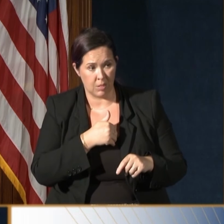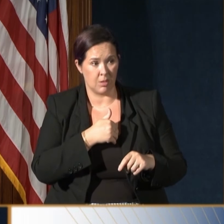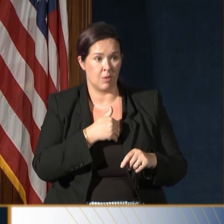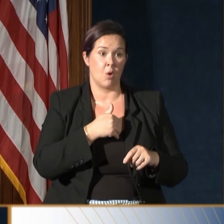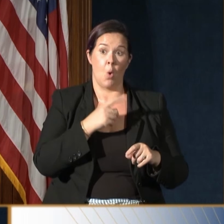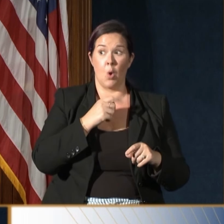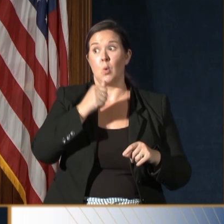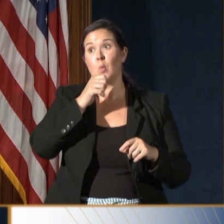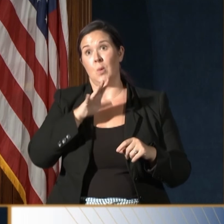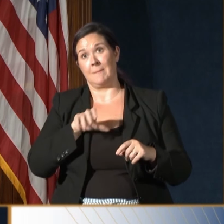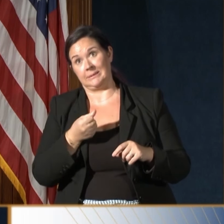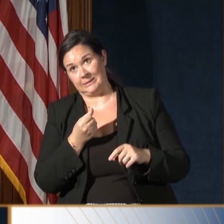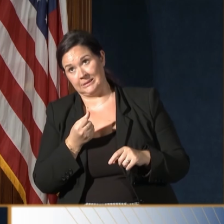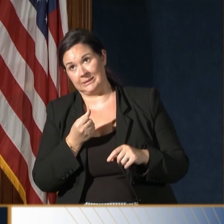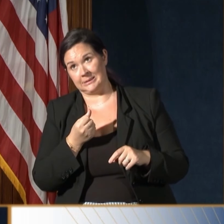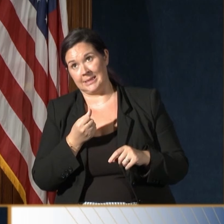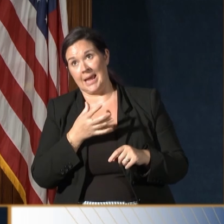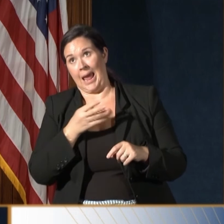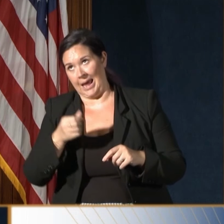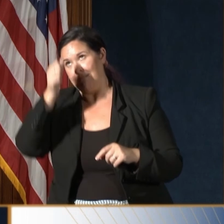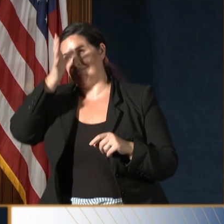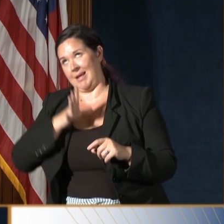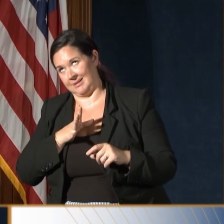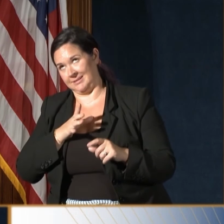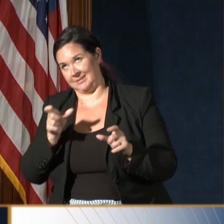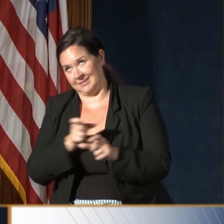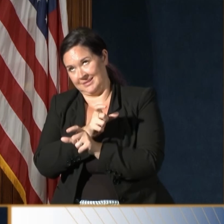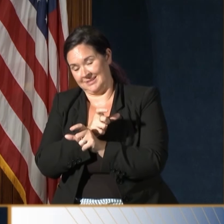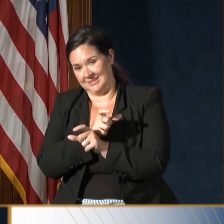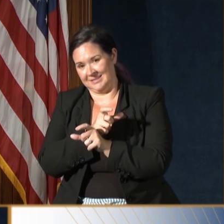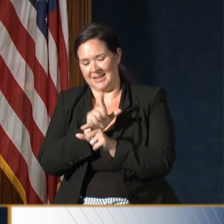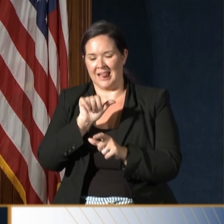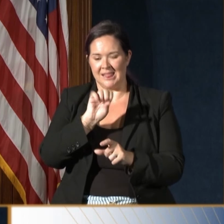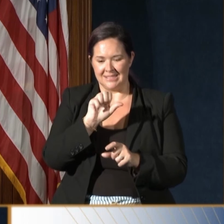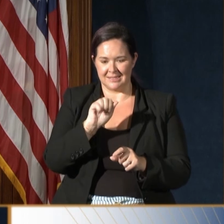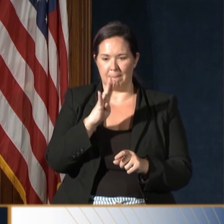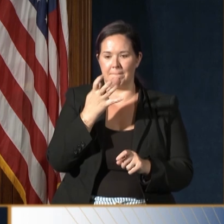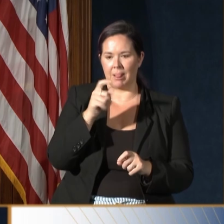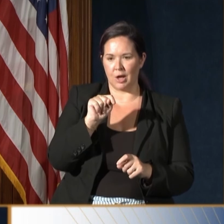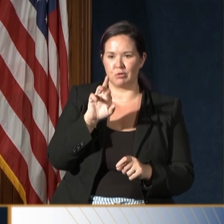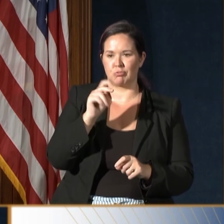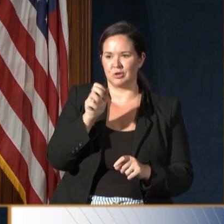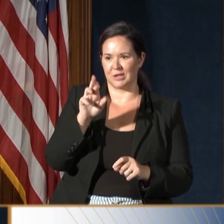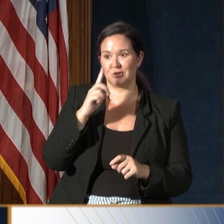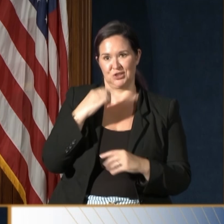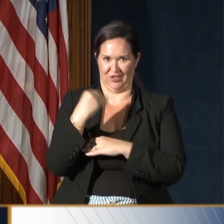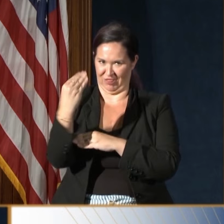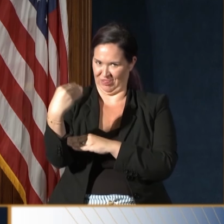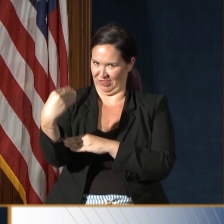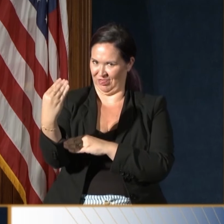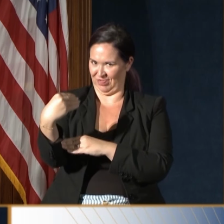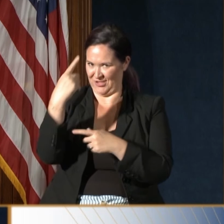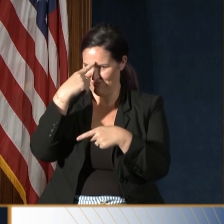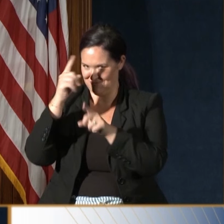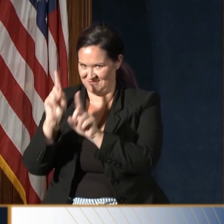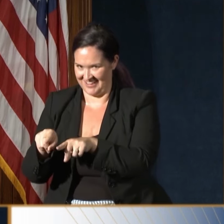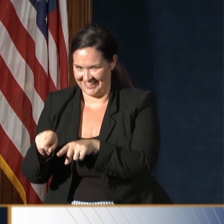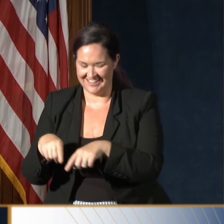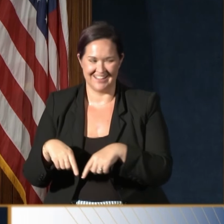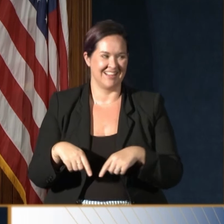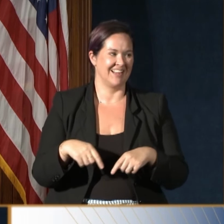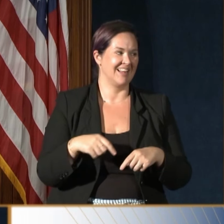women's and men's soul. Lisa Blunt Rochester is shaking her head vigorously. I want to say something